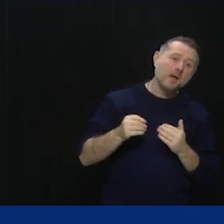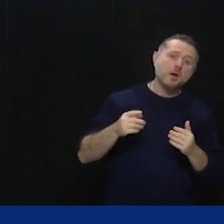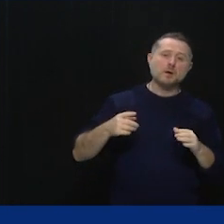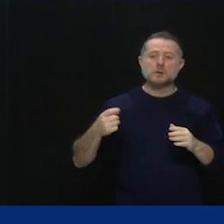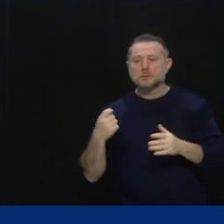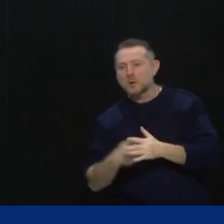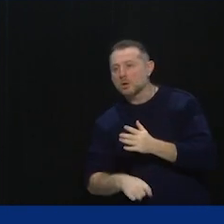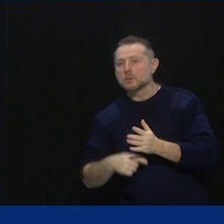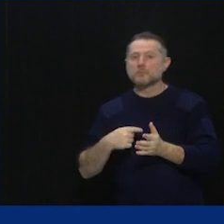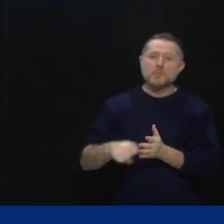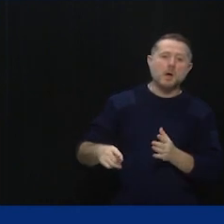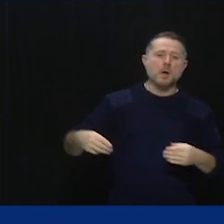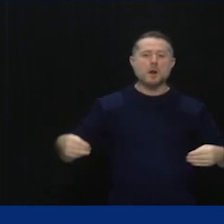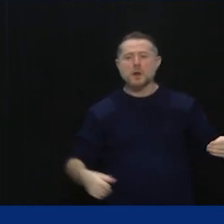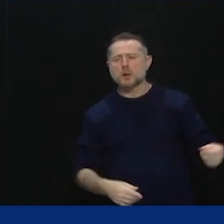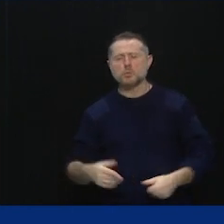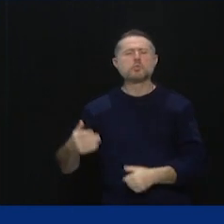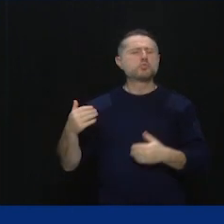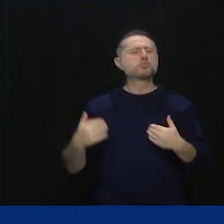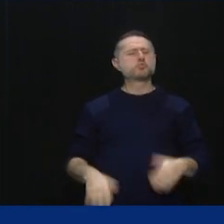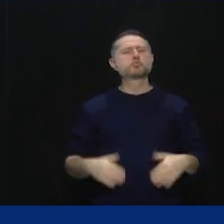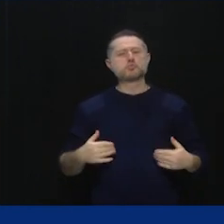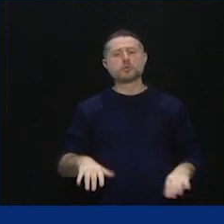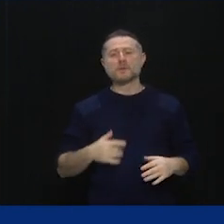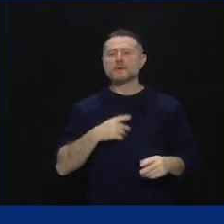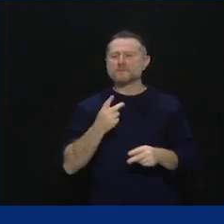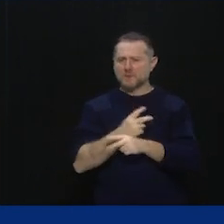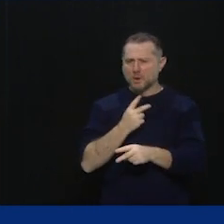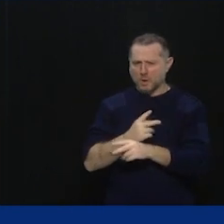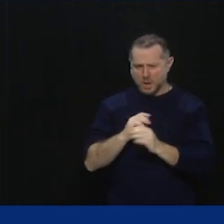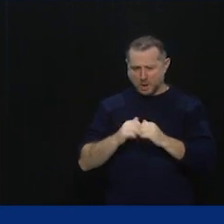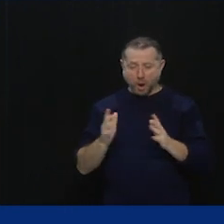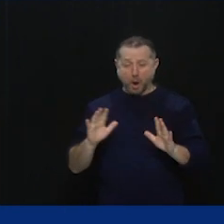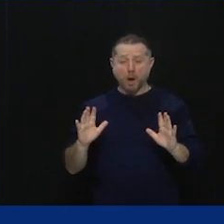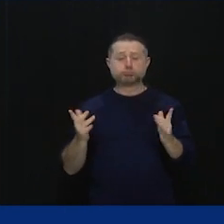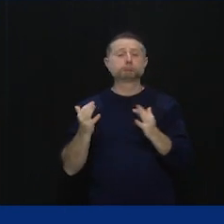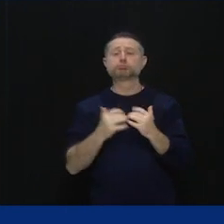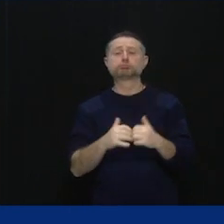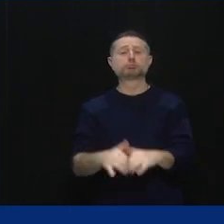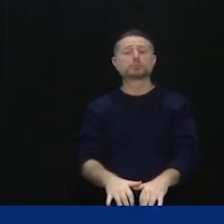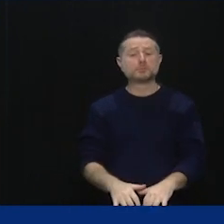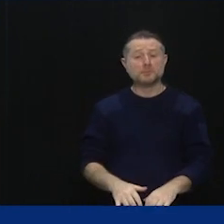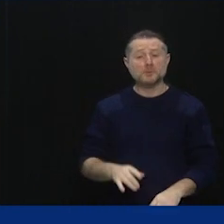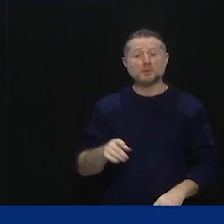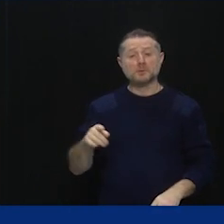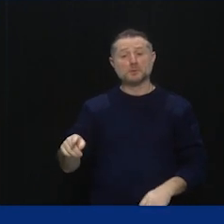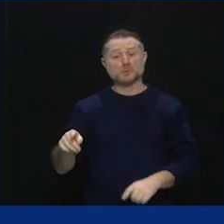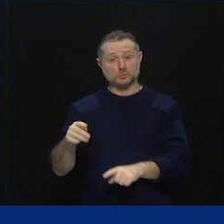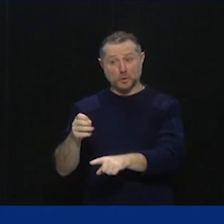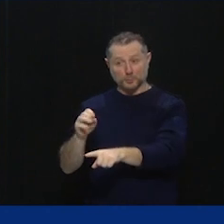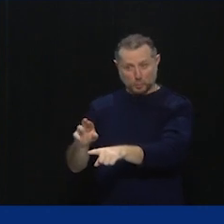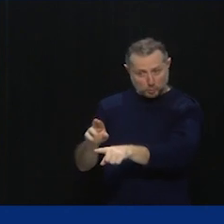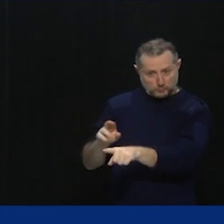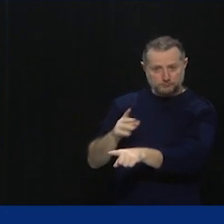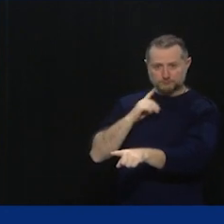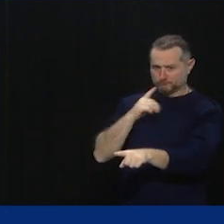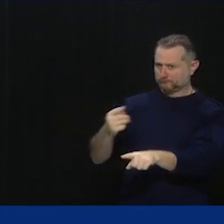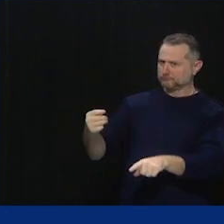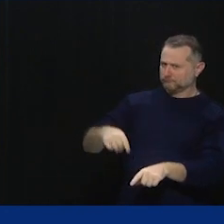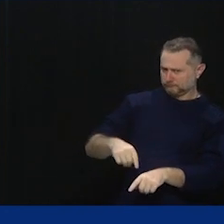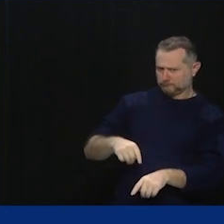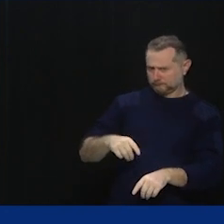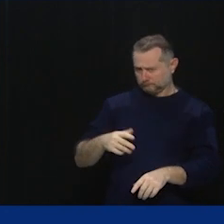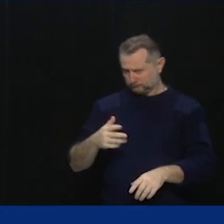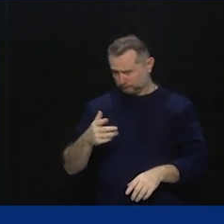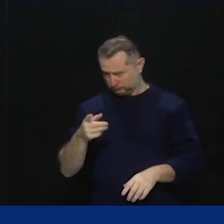said, Peter Scully, go figure out how to pay for it. So Peter came and met with us, and he said, TriTech has to pay for it. We said, no, TriTech can't pay for